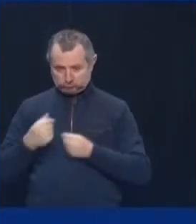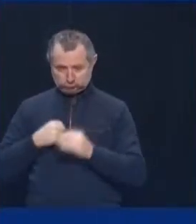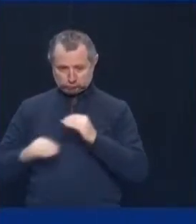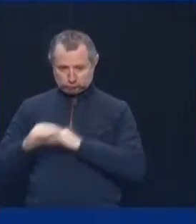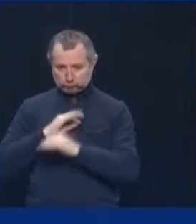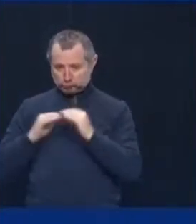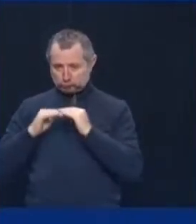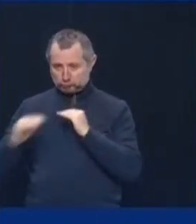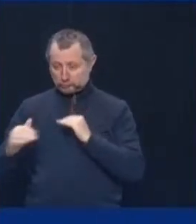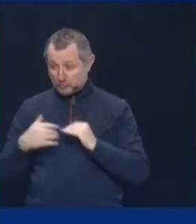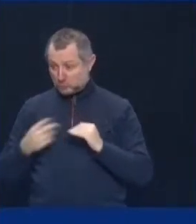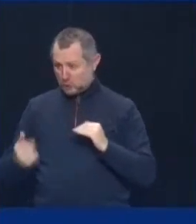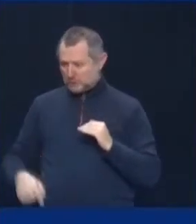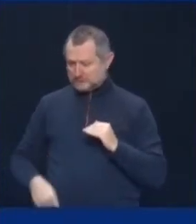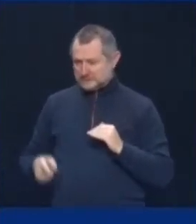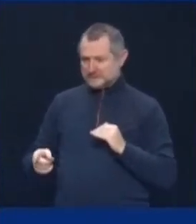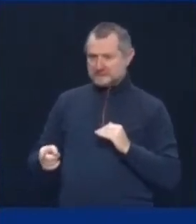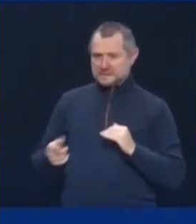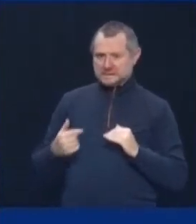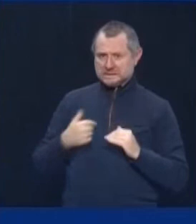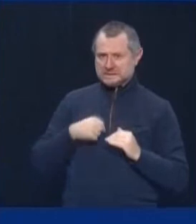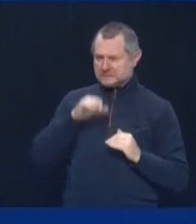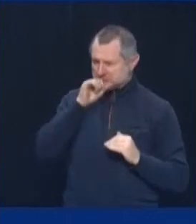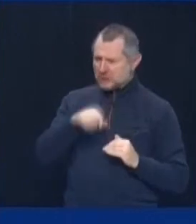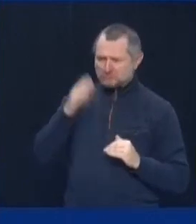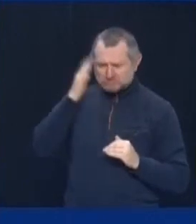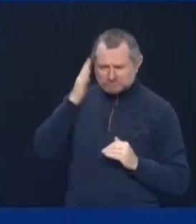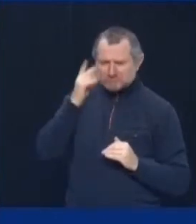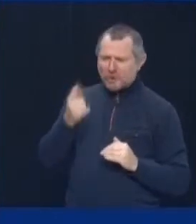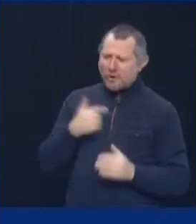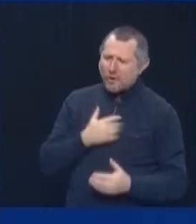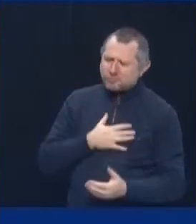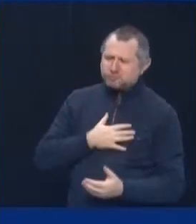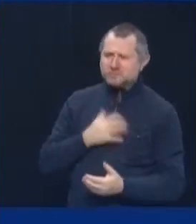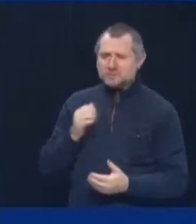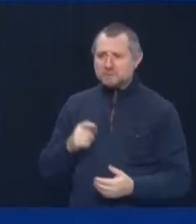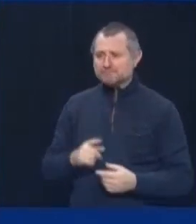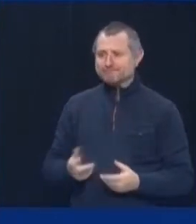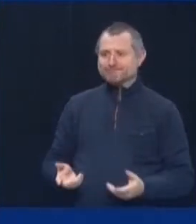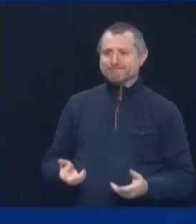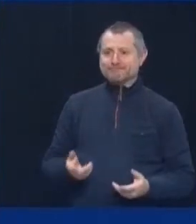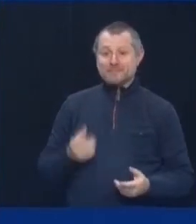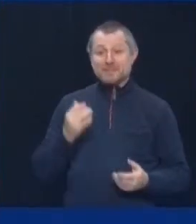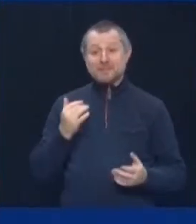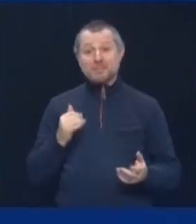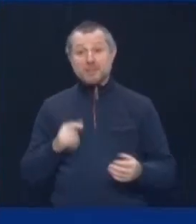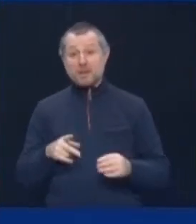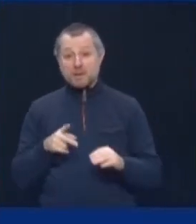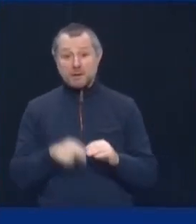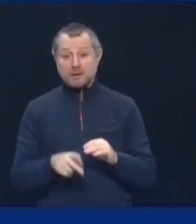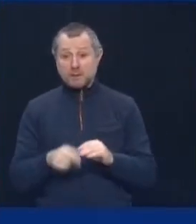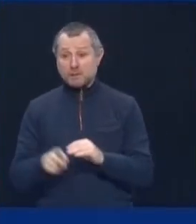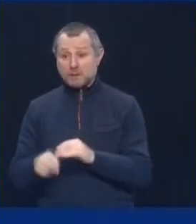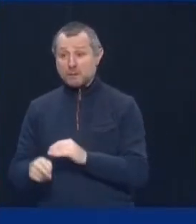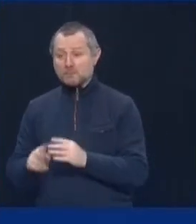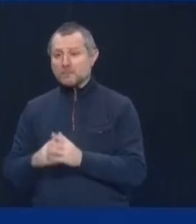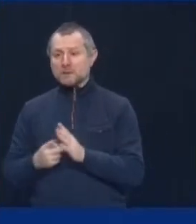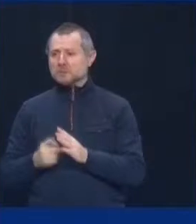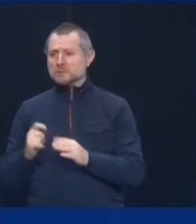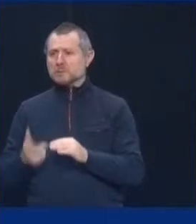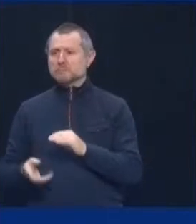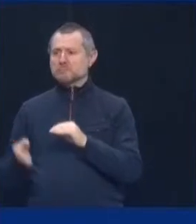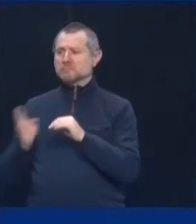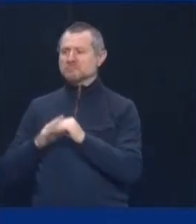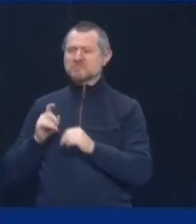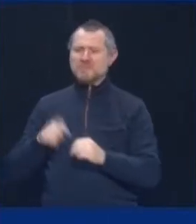the dog. That's why I say any tax increase cuts, it has to be done in the context of a whole budget. And I'll